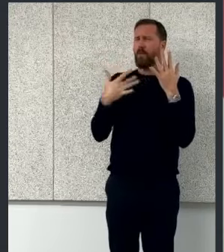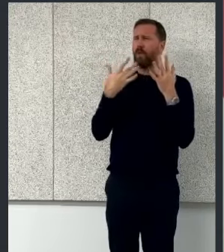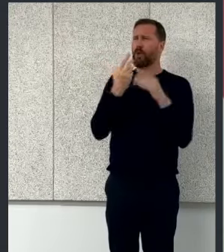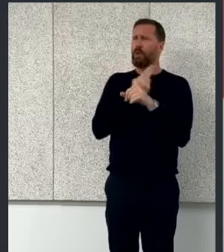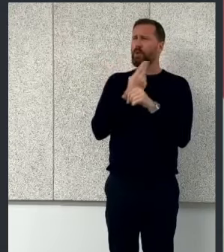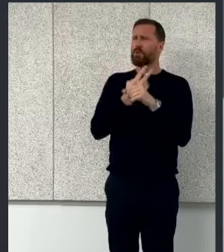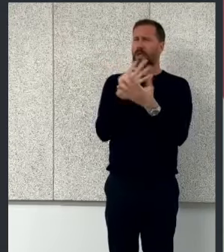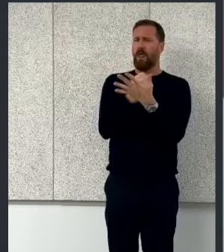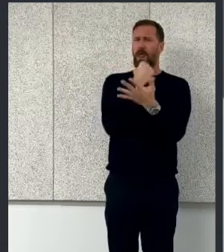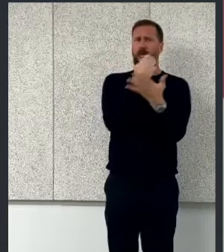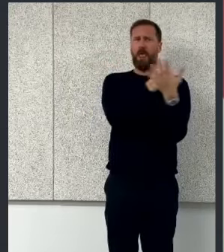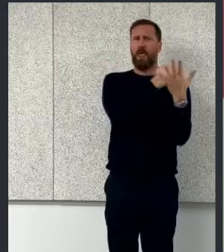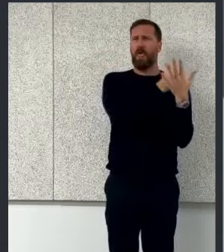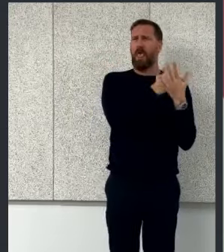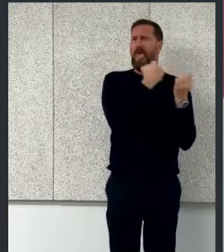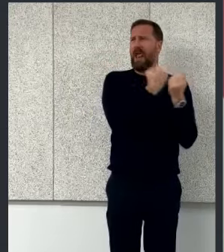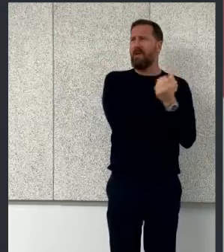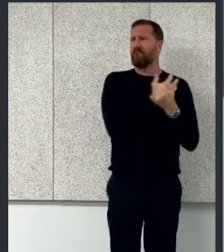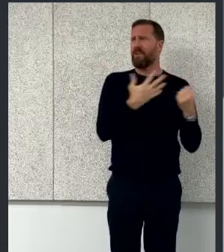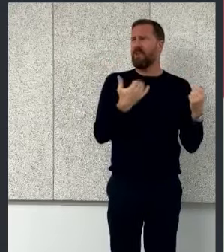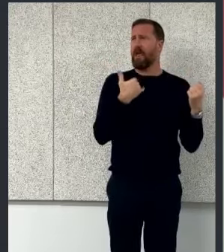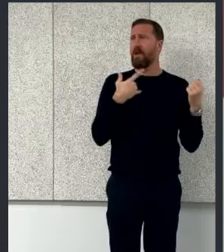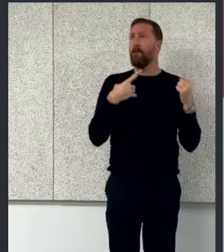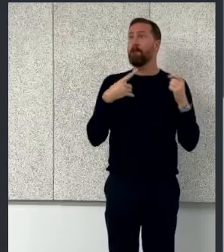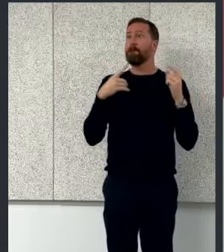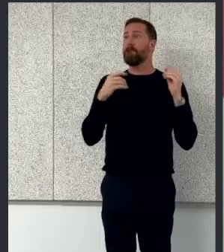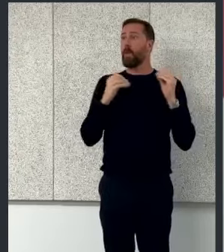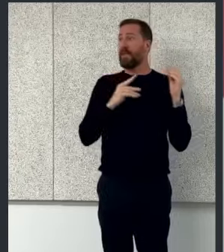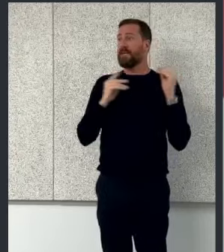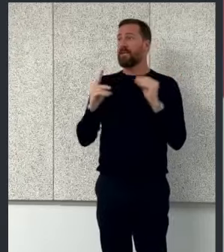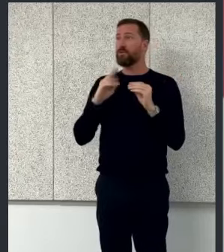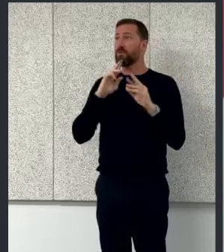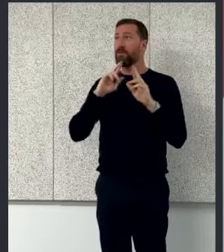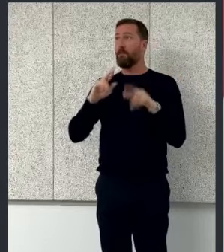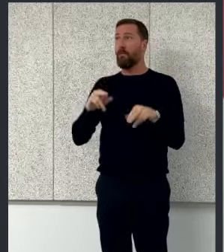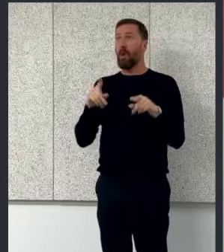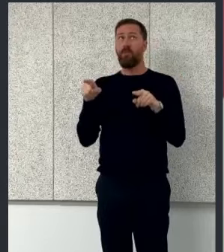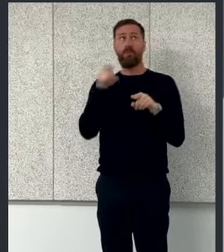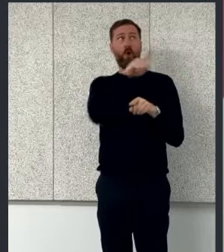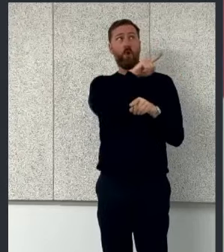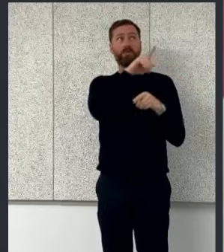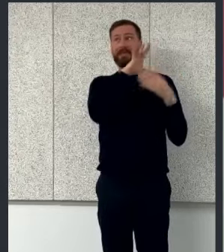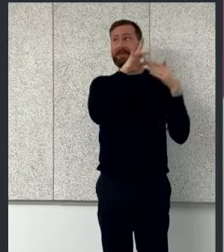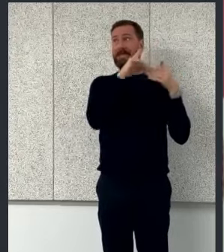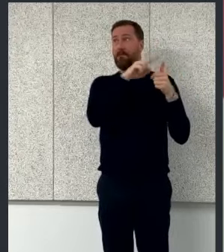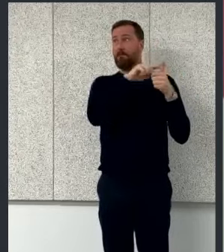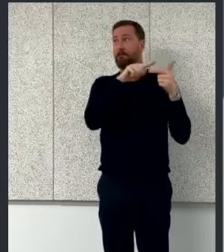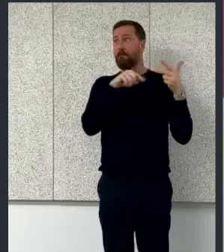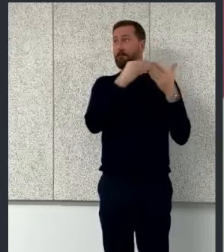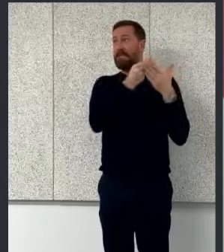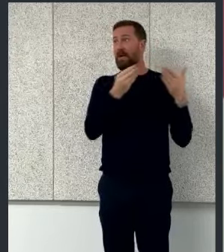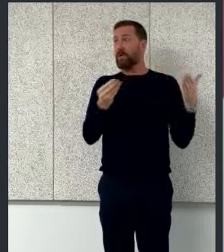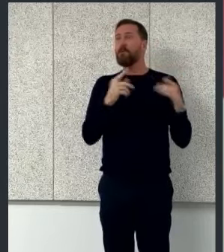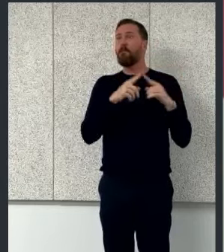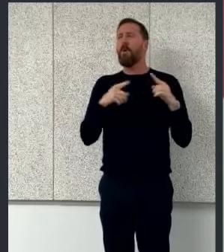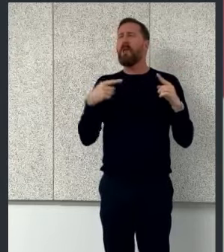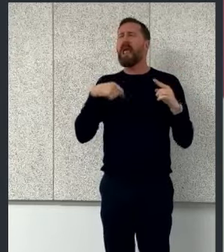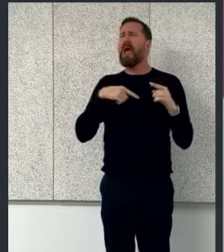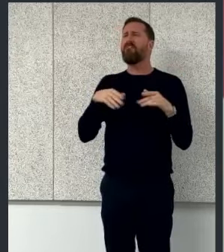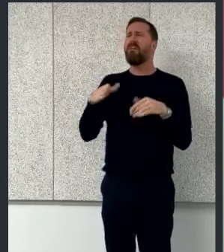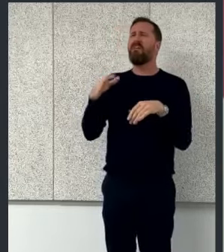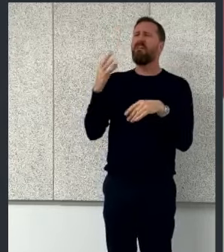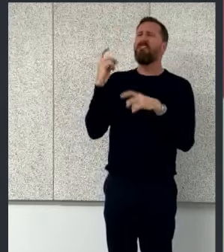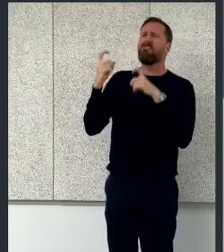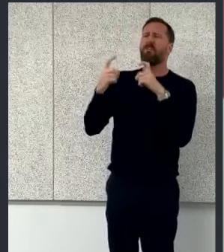to sort of report back to that need materials. But we had a, you know, call for phone calls or no reporting, and then you're